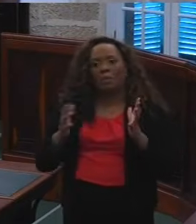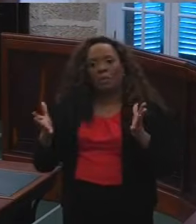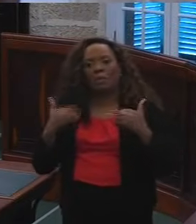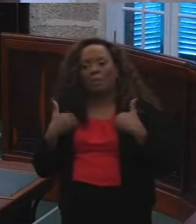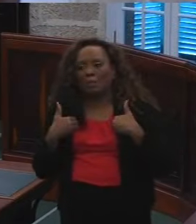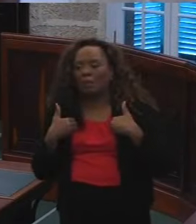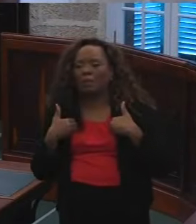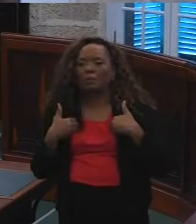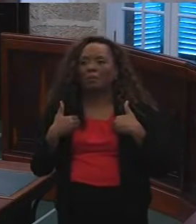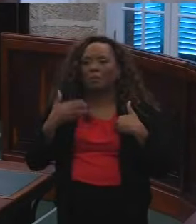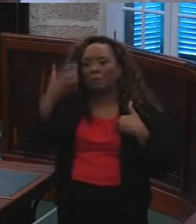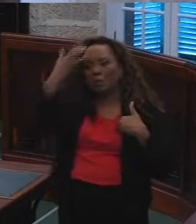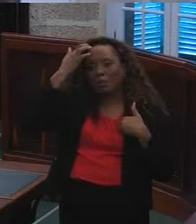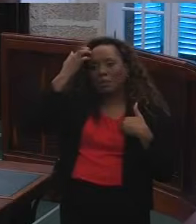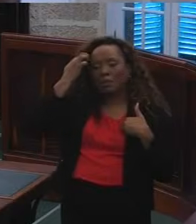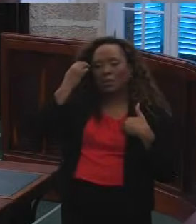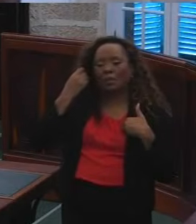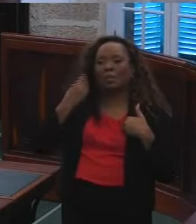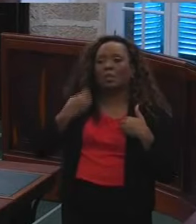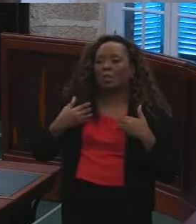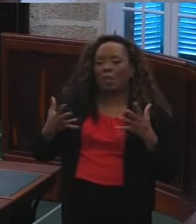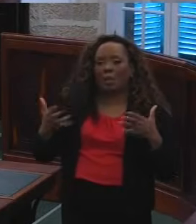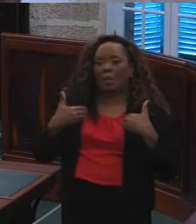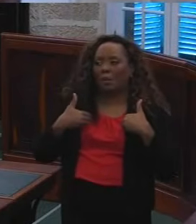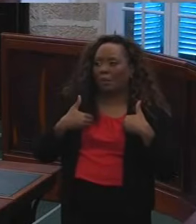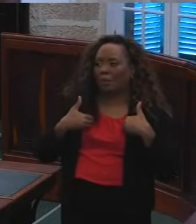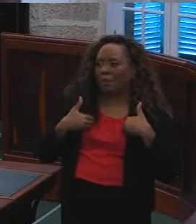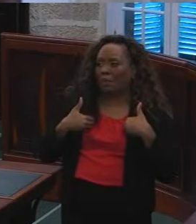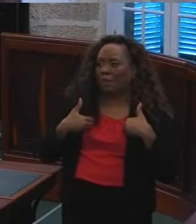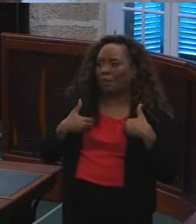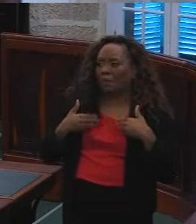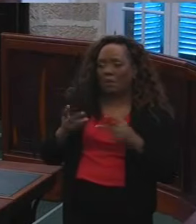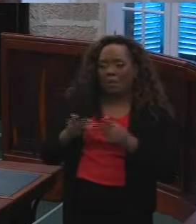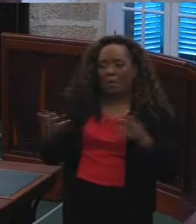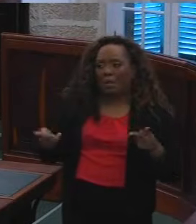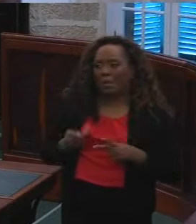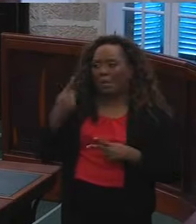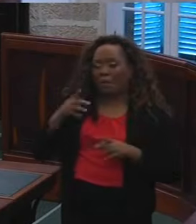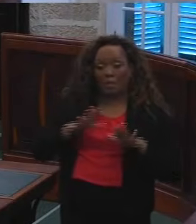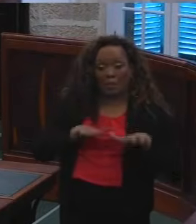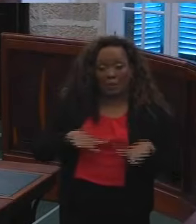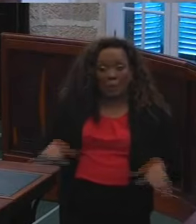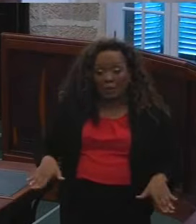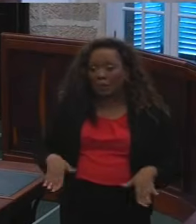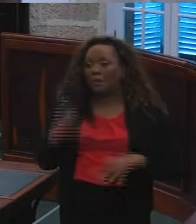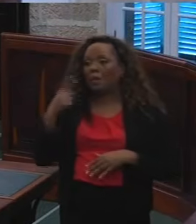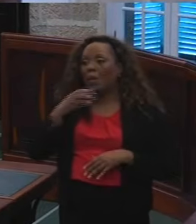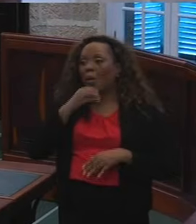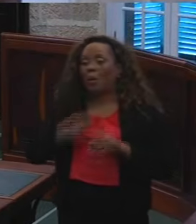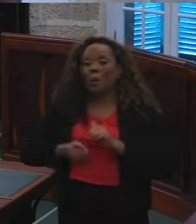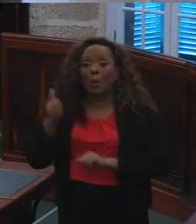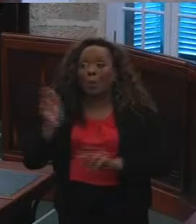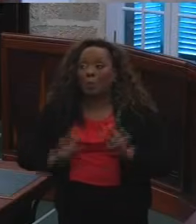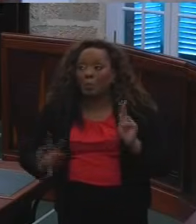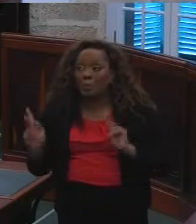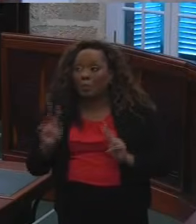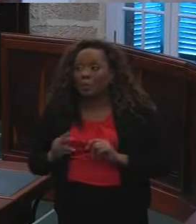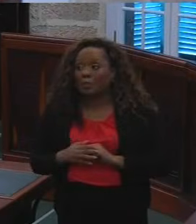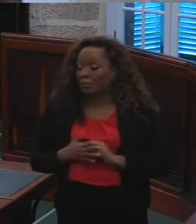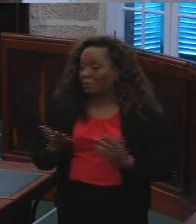day release facilities for both children, for the elderly, where the family can drop